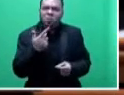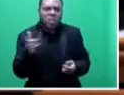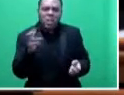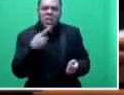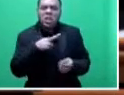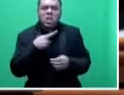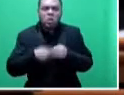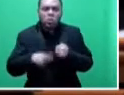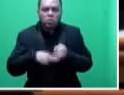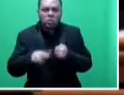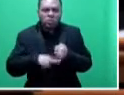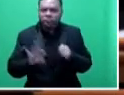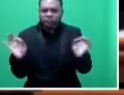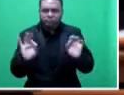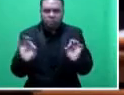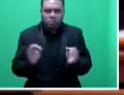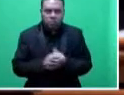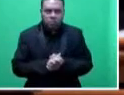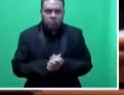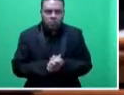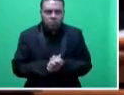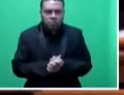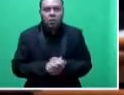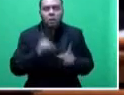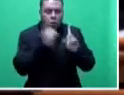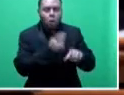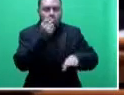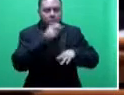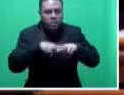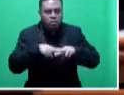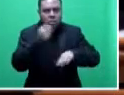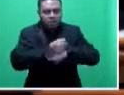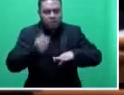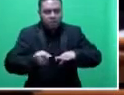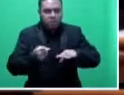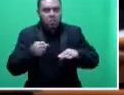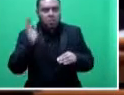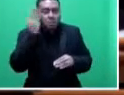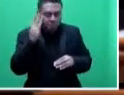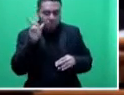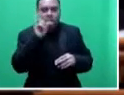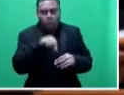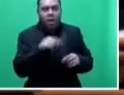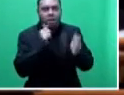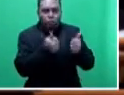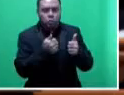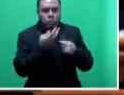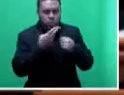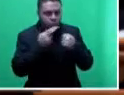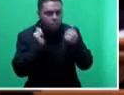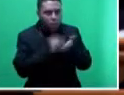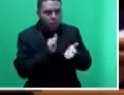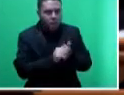media, and follow the Fijian government Facebook page for the most trusted news. Please care for one another and continue to pray for our beloved nation. If we show the